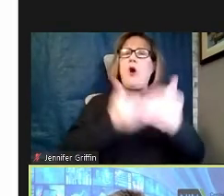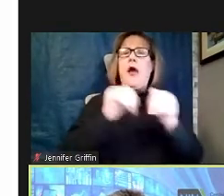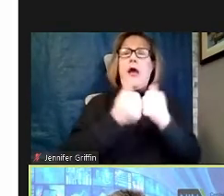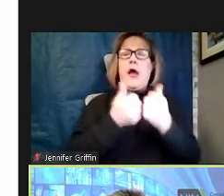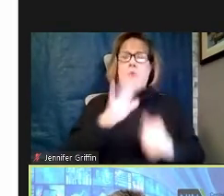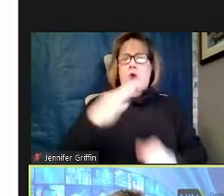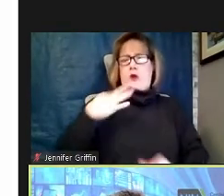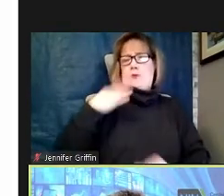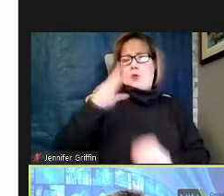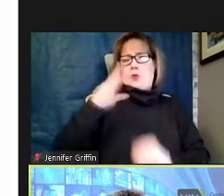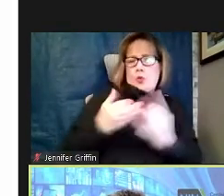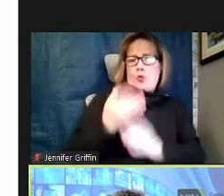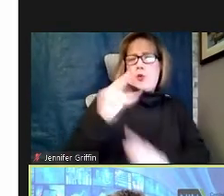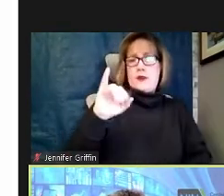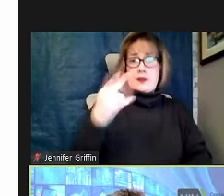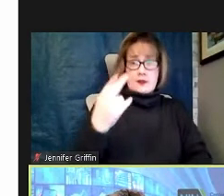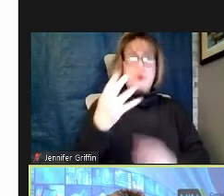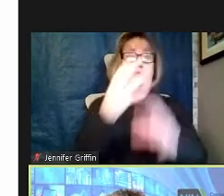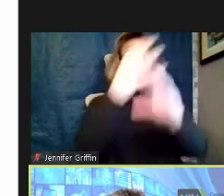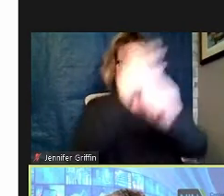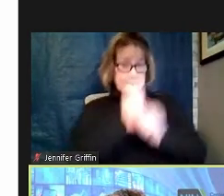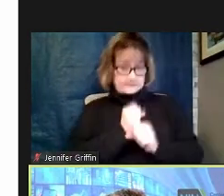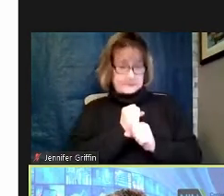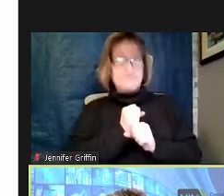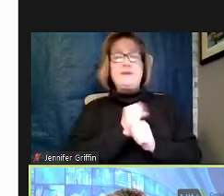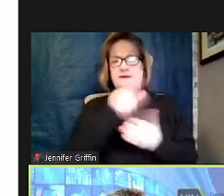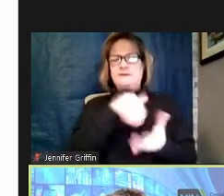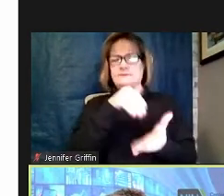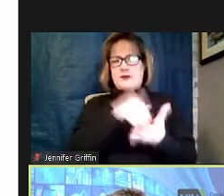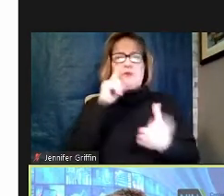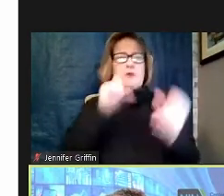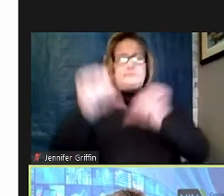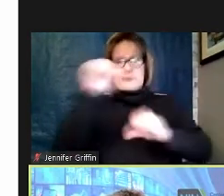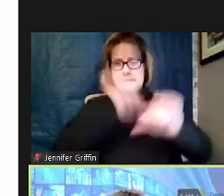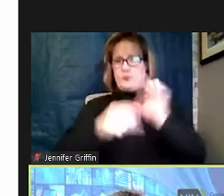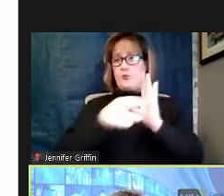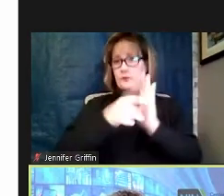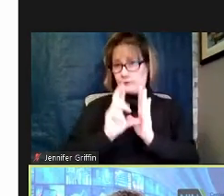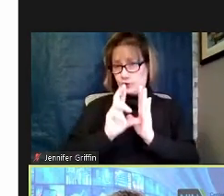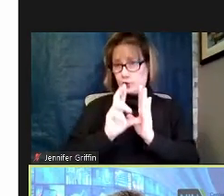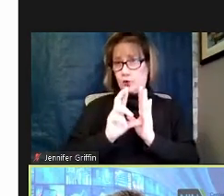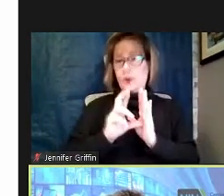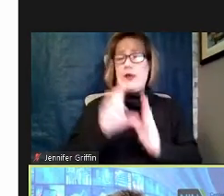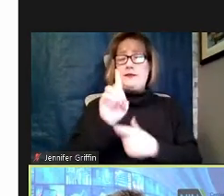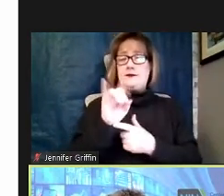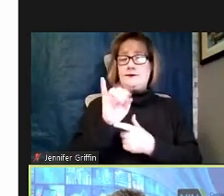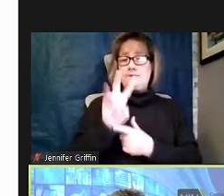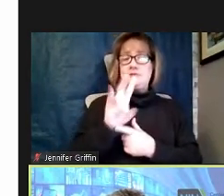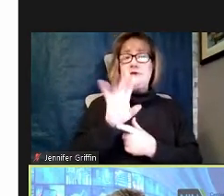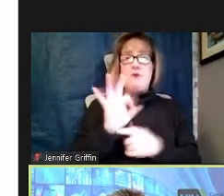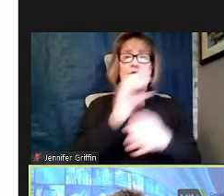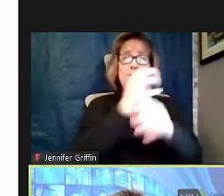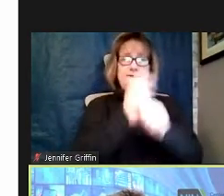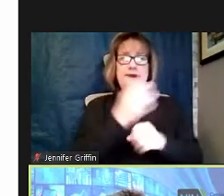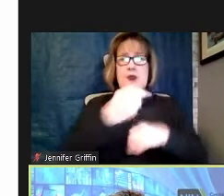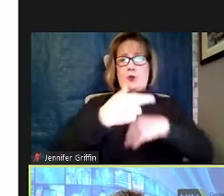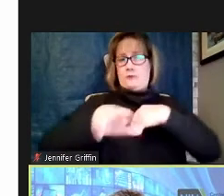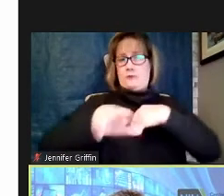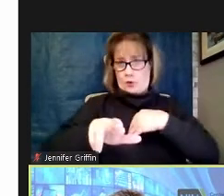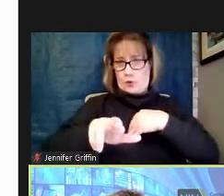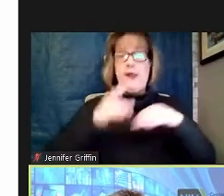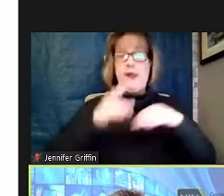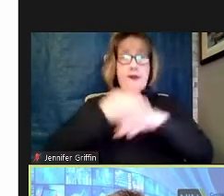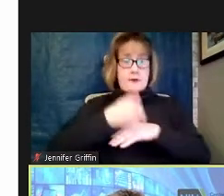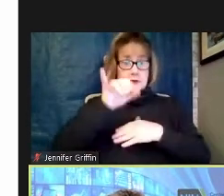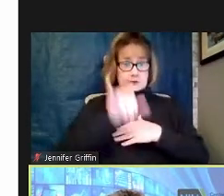through NIH. It's received at the Center for Scientific Review in the Division of Receipt and Referral. And after